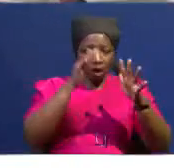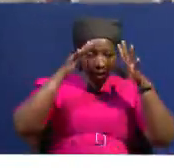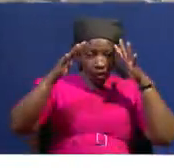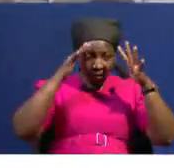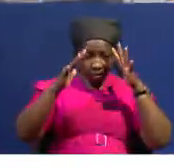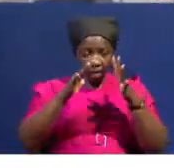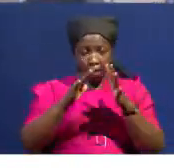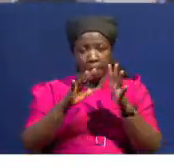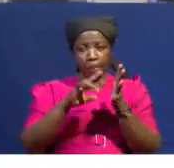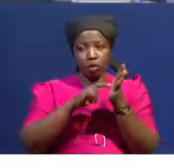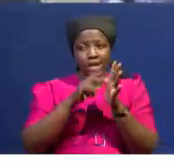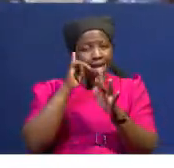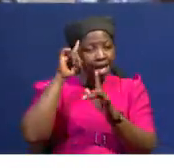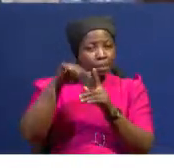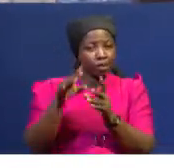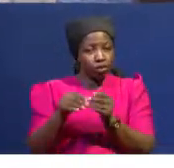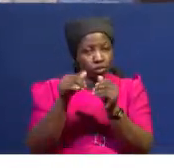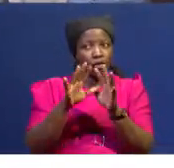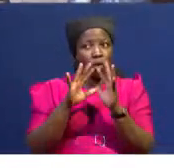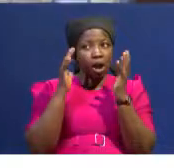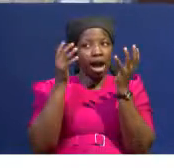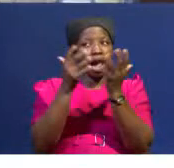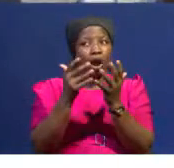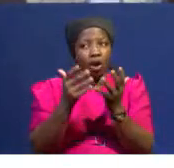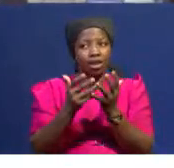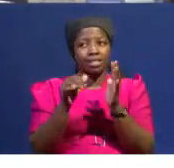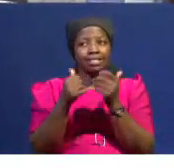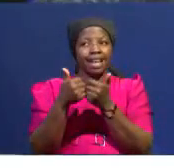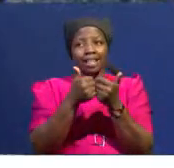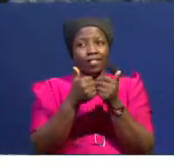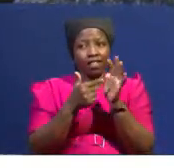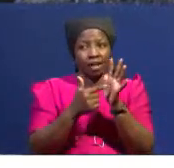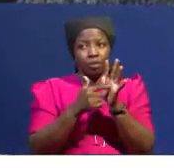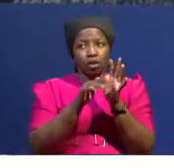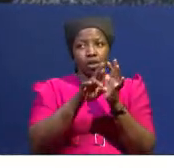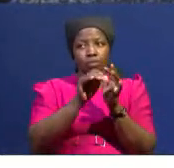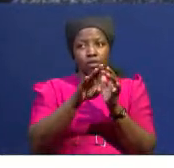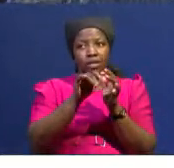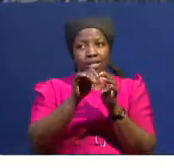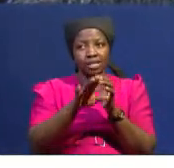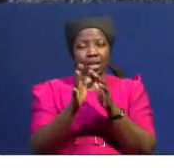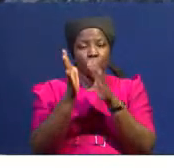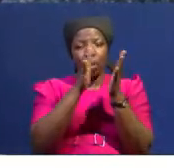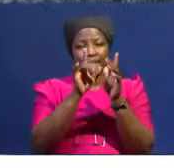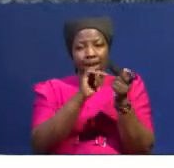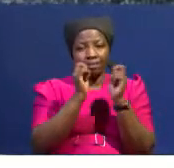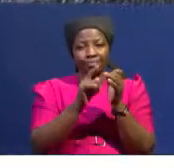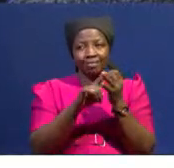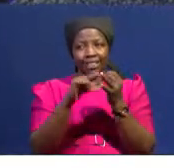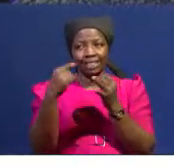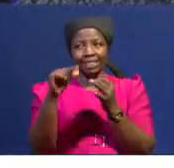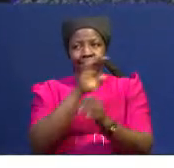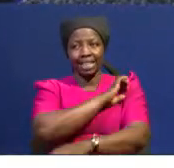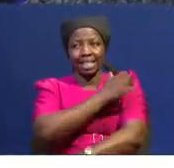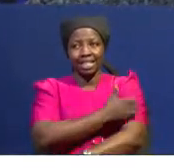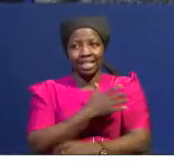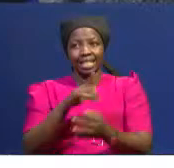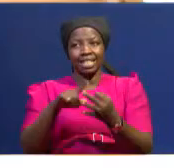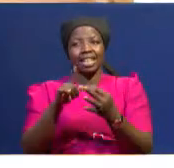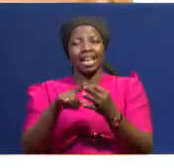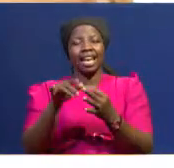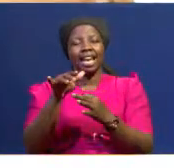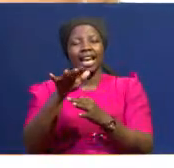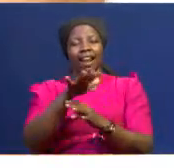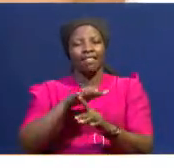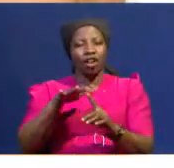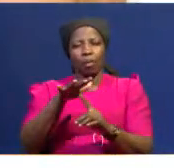address global challenges such as robotics, renewable energy, climate action, environmental sustainability, and technology